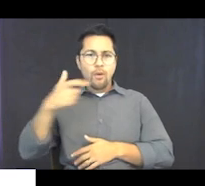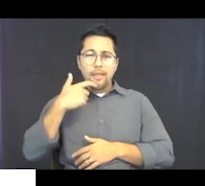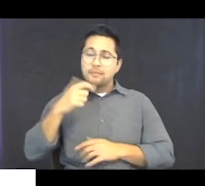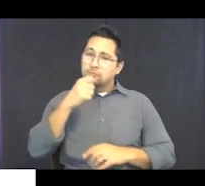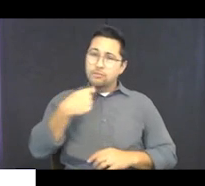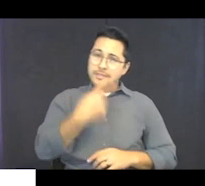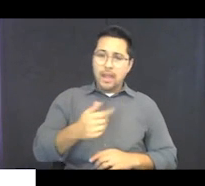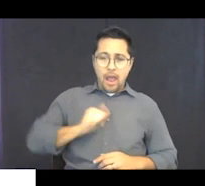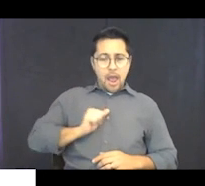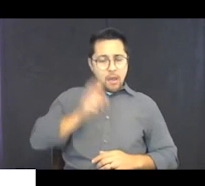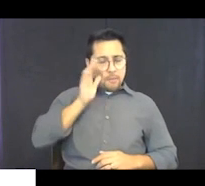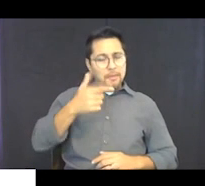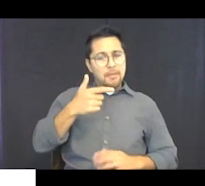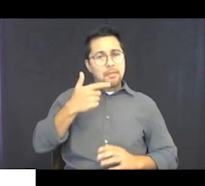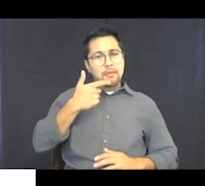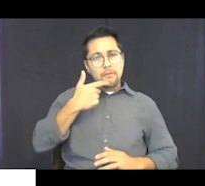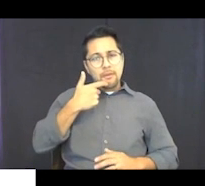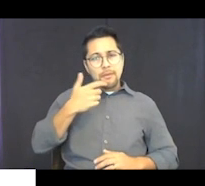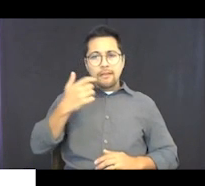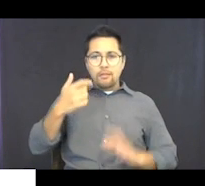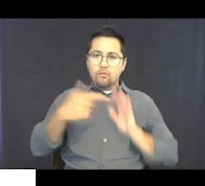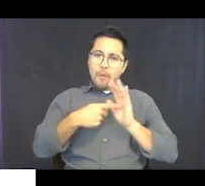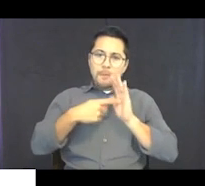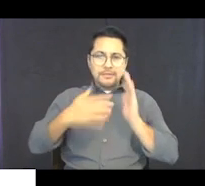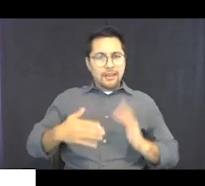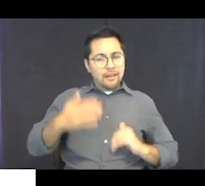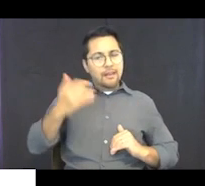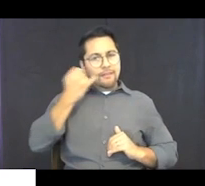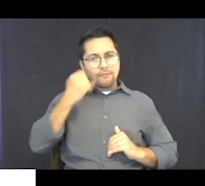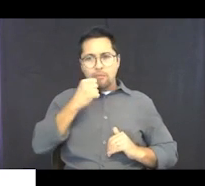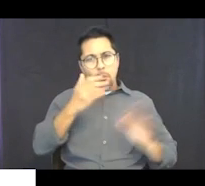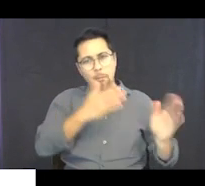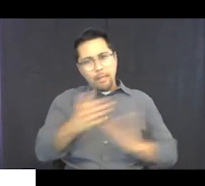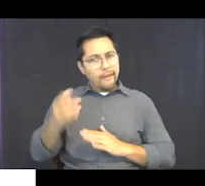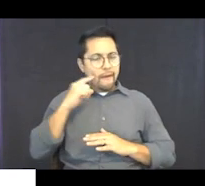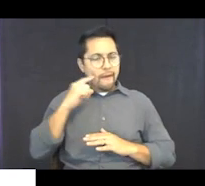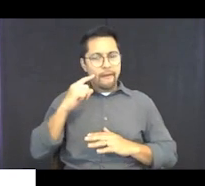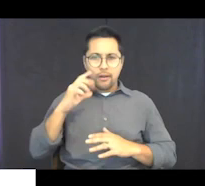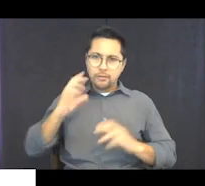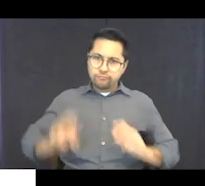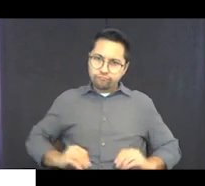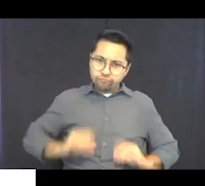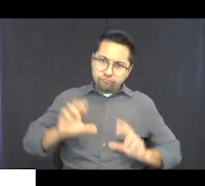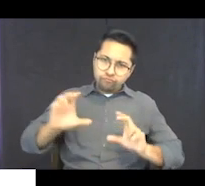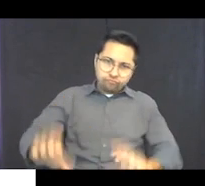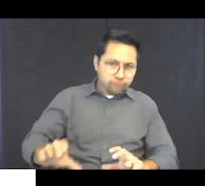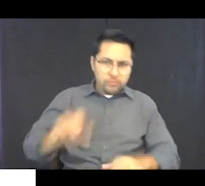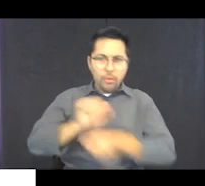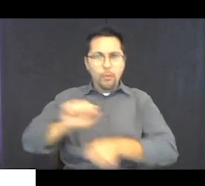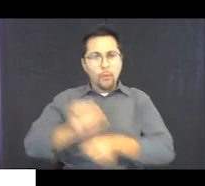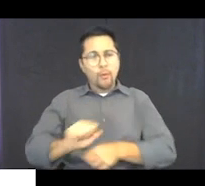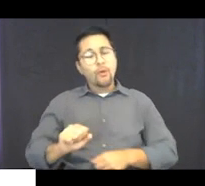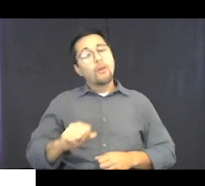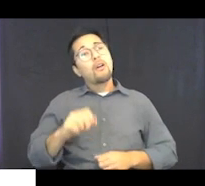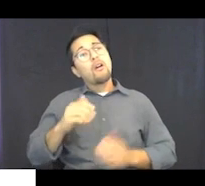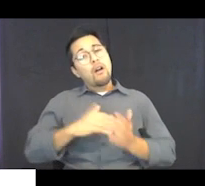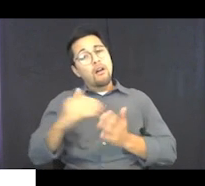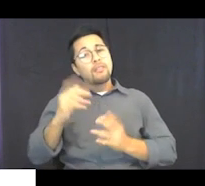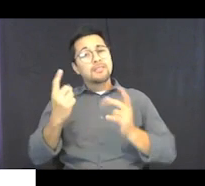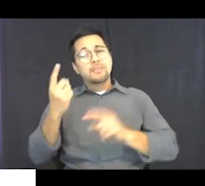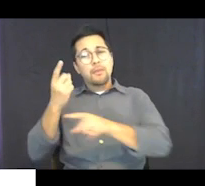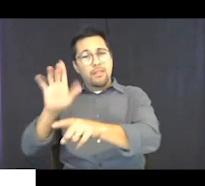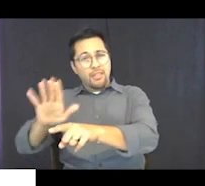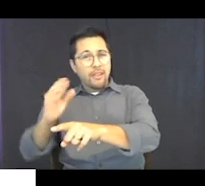representative if you don't plan on putting in the work. Often there is someone in the consumer's household